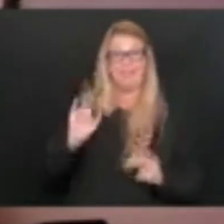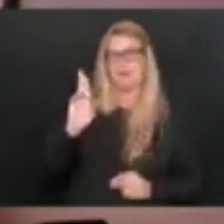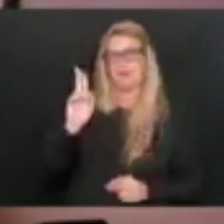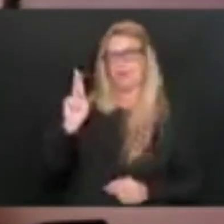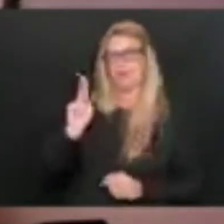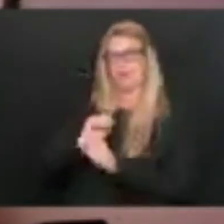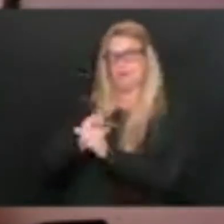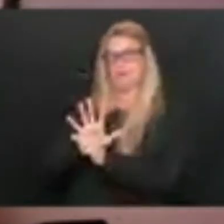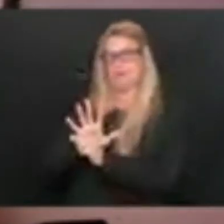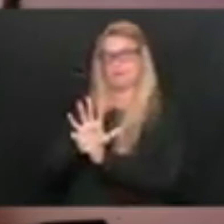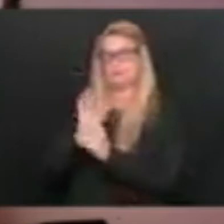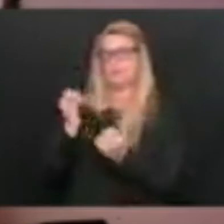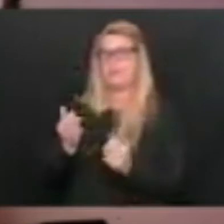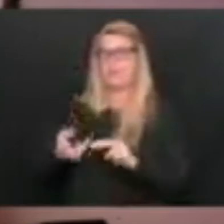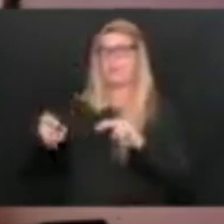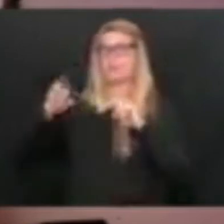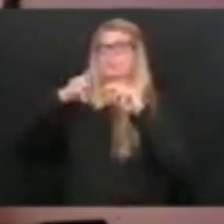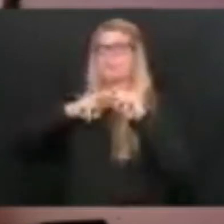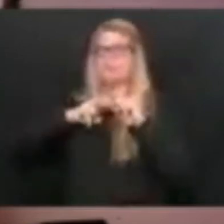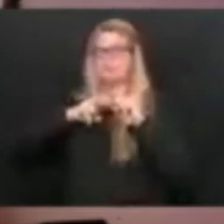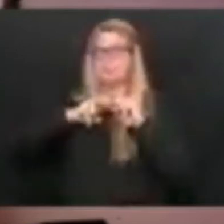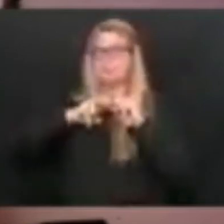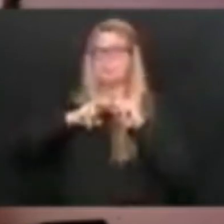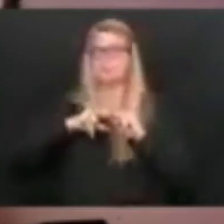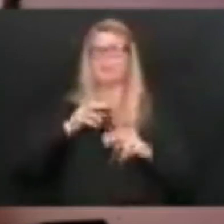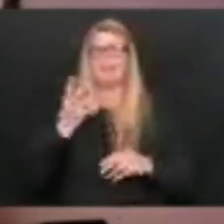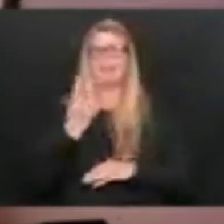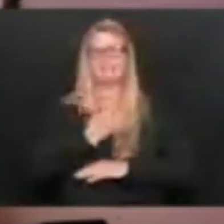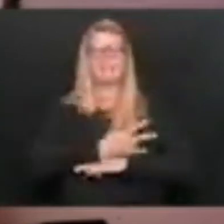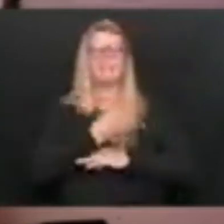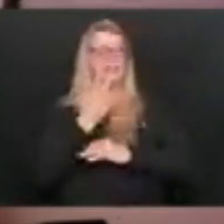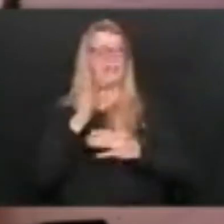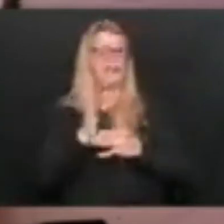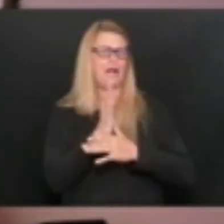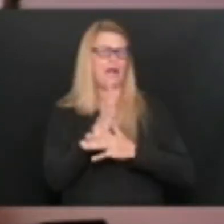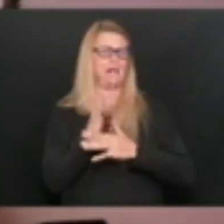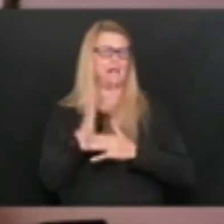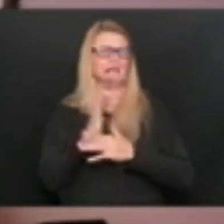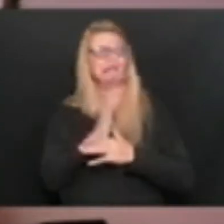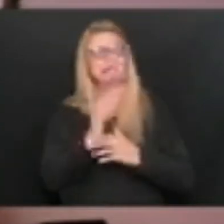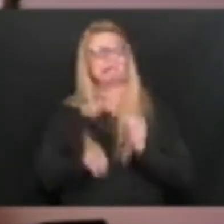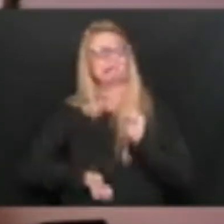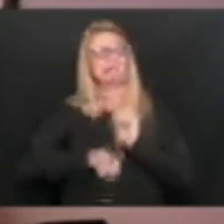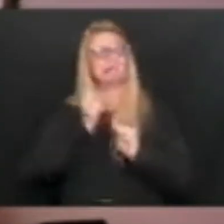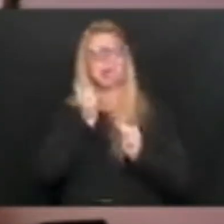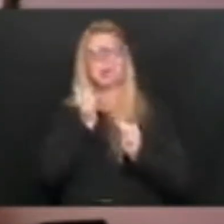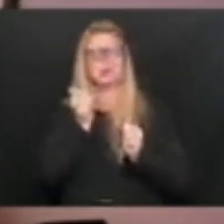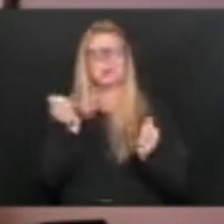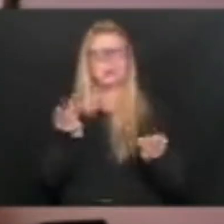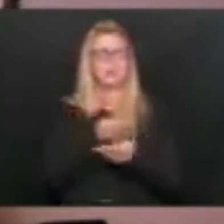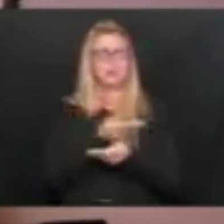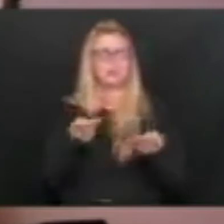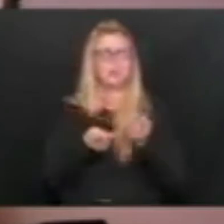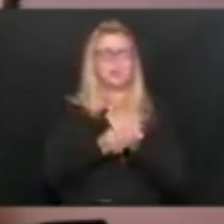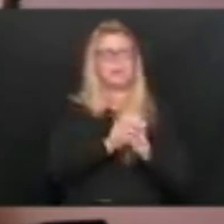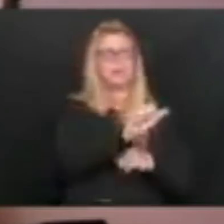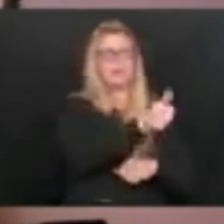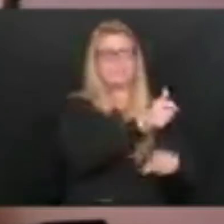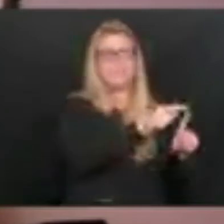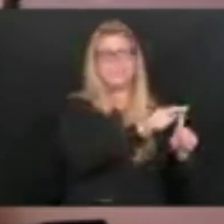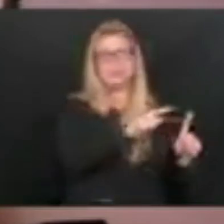people that are being infected. When we look at our 7-day averages, most of the spread is in our 10 to 19-year-old part of